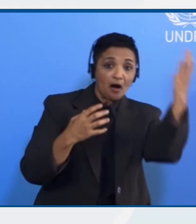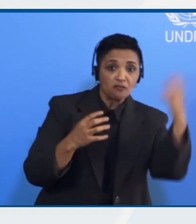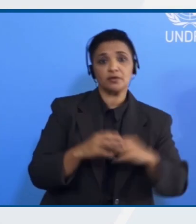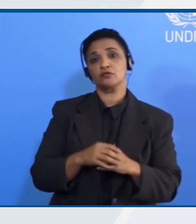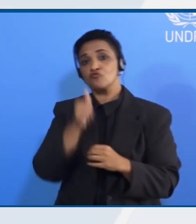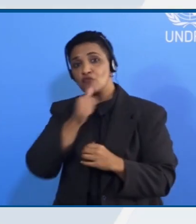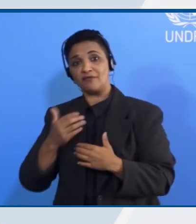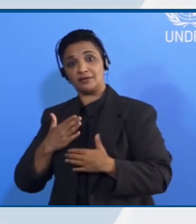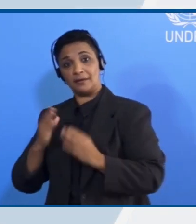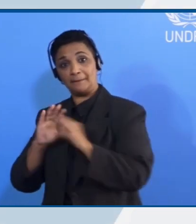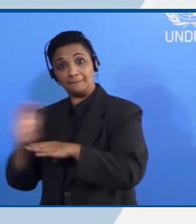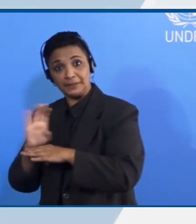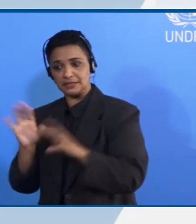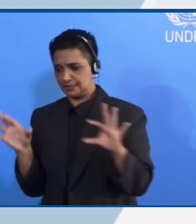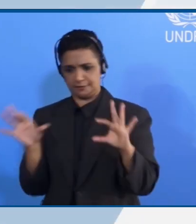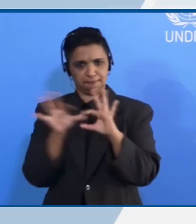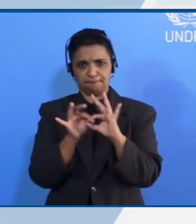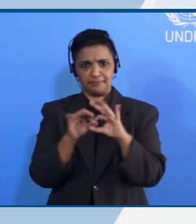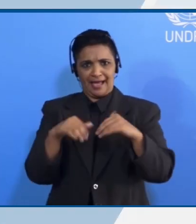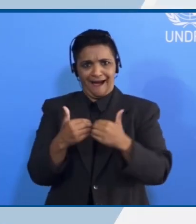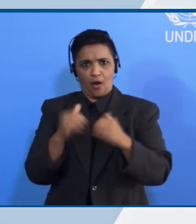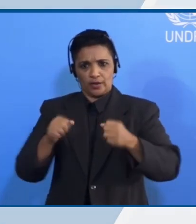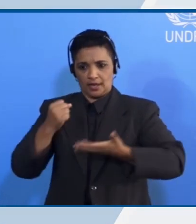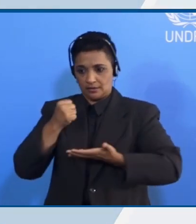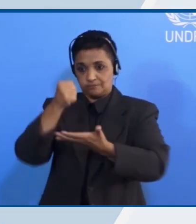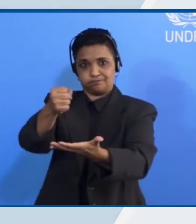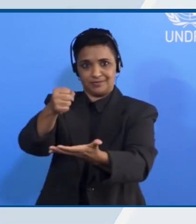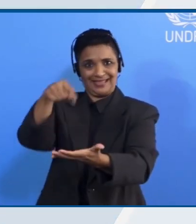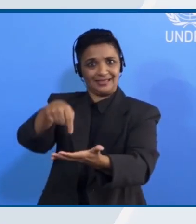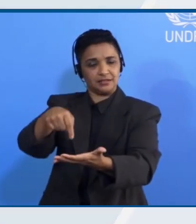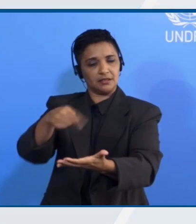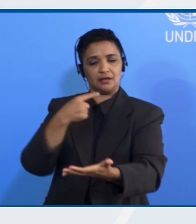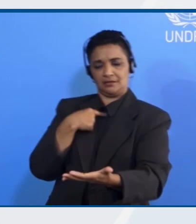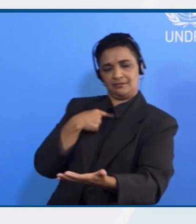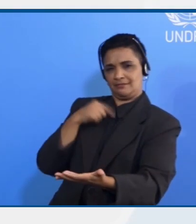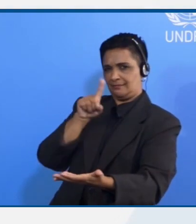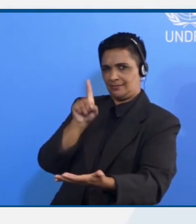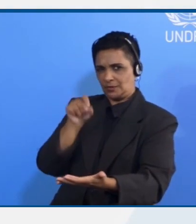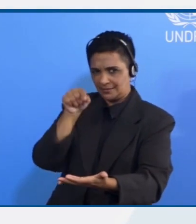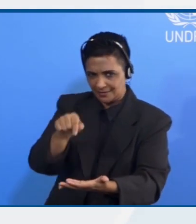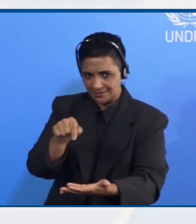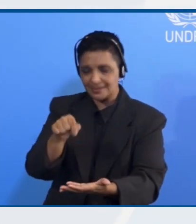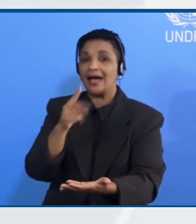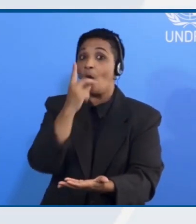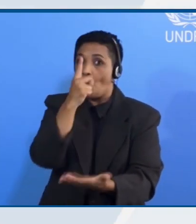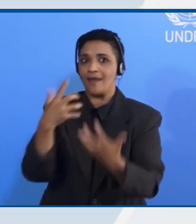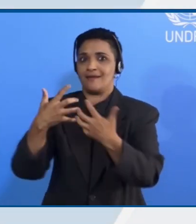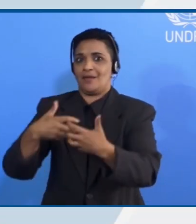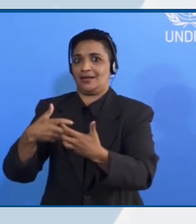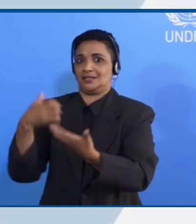partnership solution can we utilize to finance these projects? And that's just one mechanism,